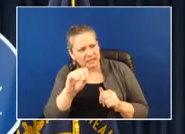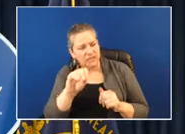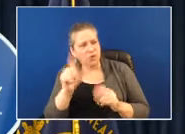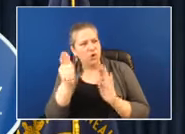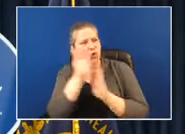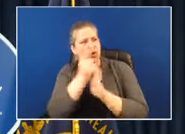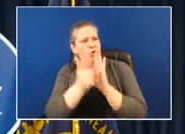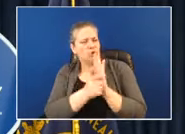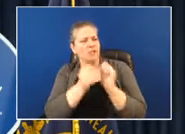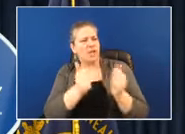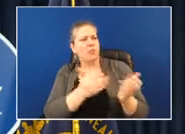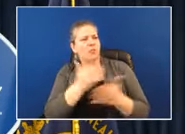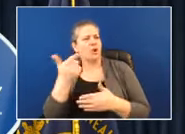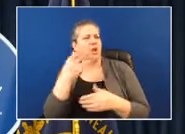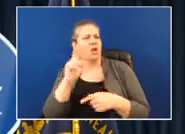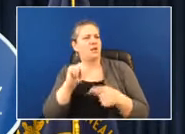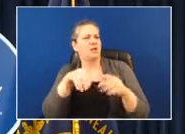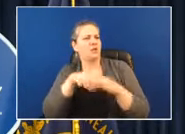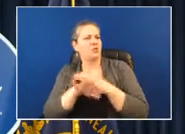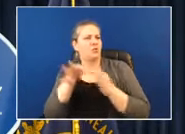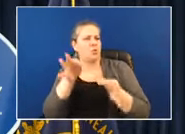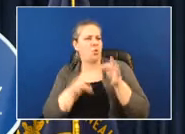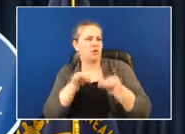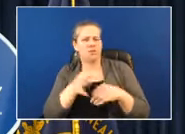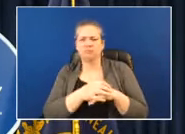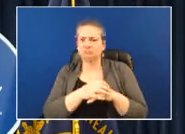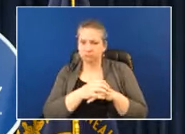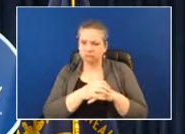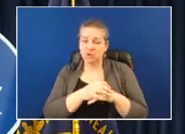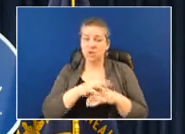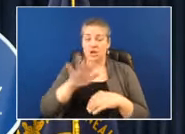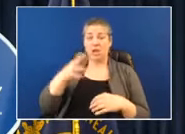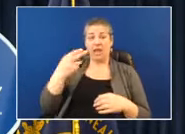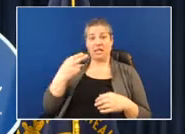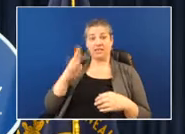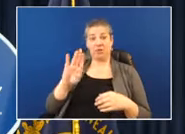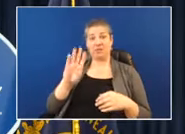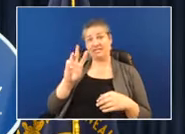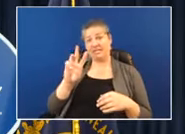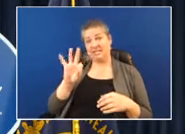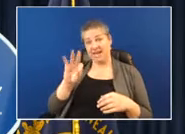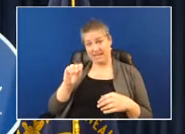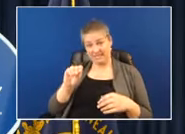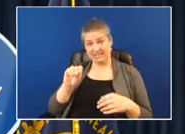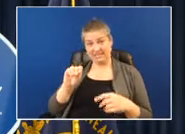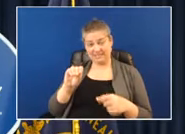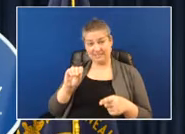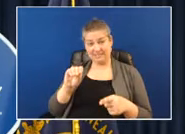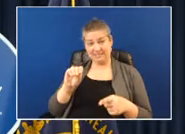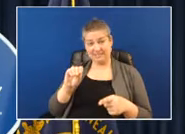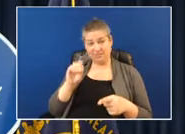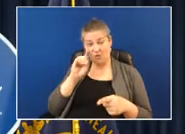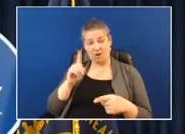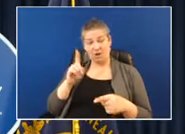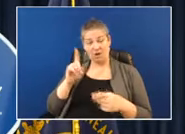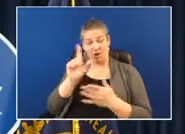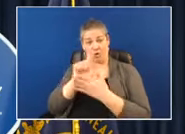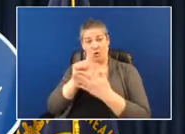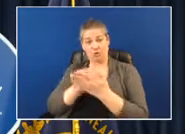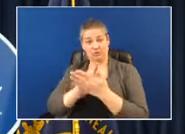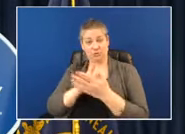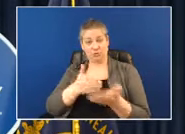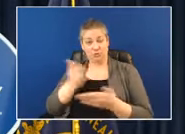courthouse? So on 690, right now, I am receiving communications from FOP,